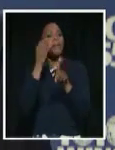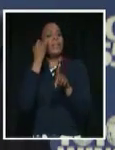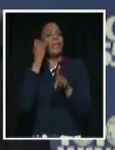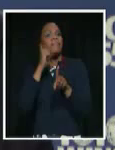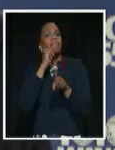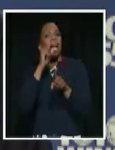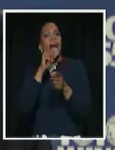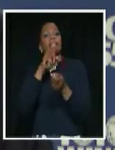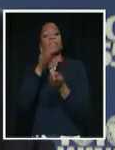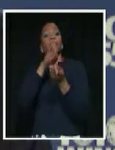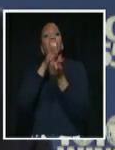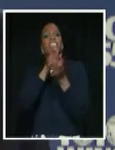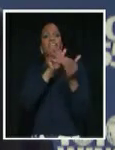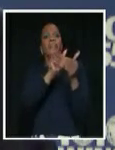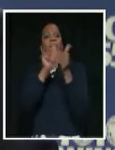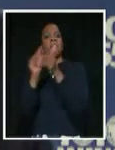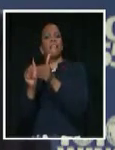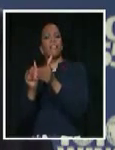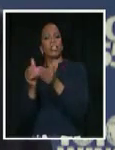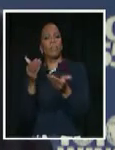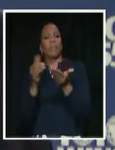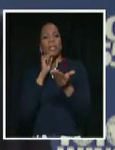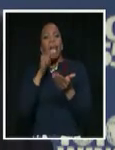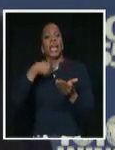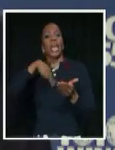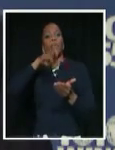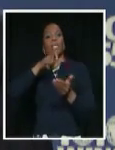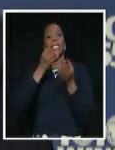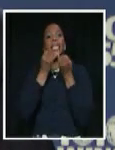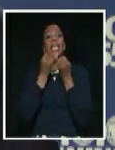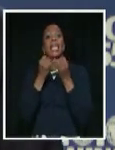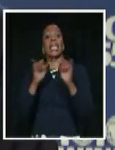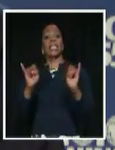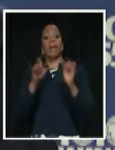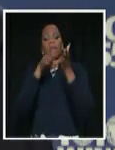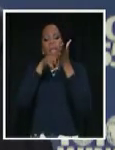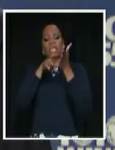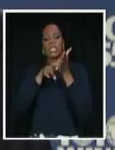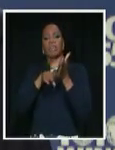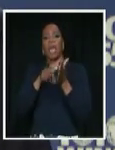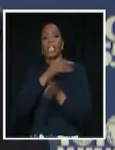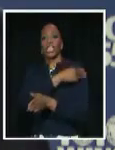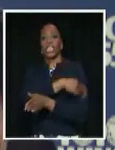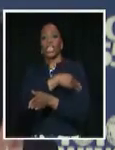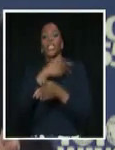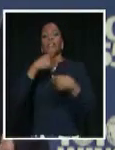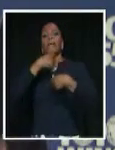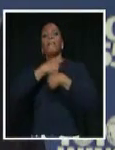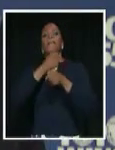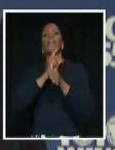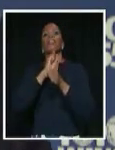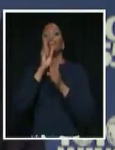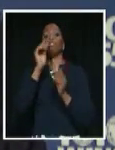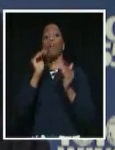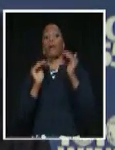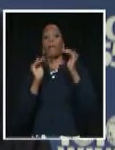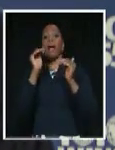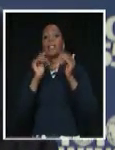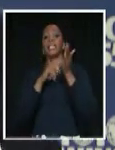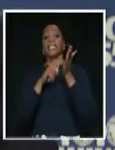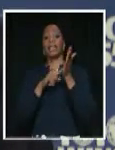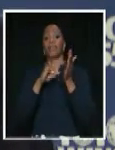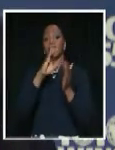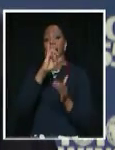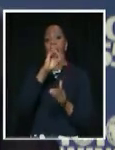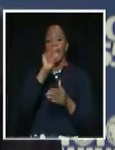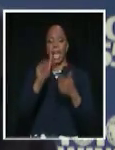on specific leads, it may not be, and that's why we need an independent inspector general to make sure there's the kind of checks and balances that, by the way, we have at the CIA,